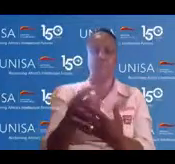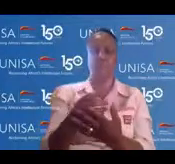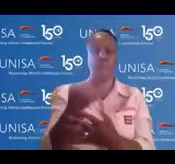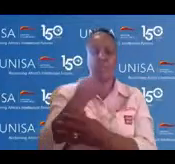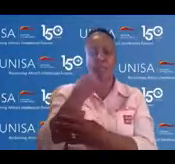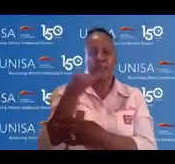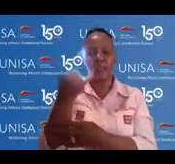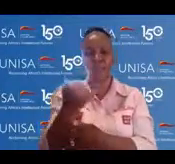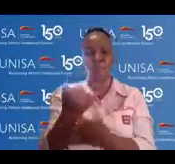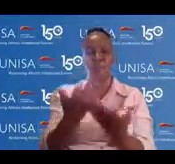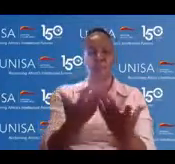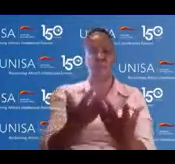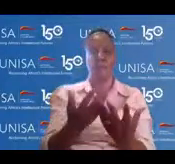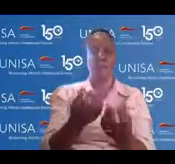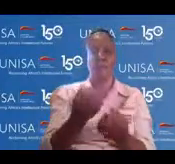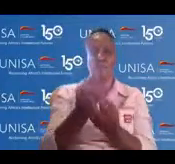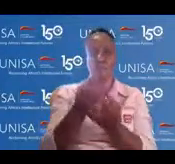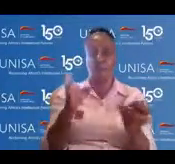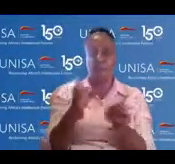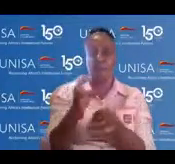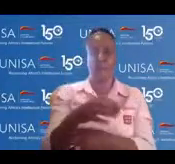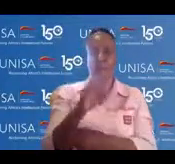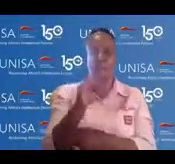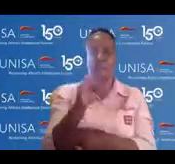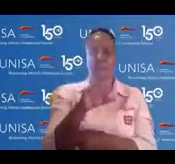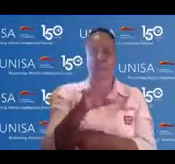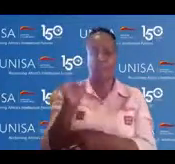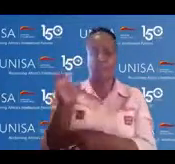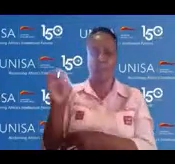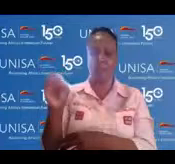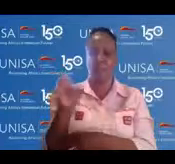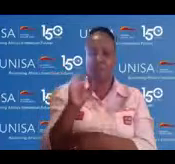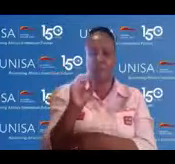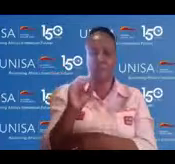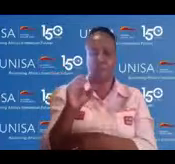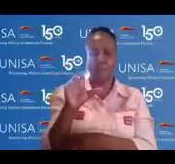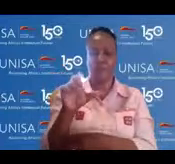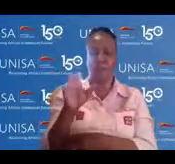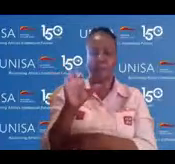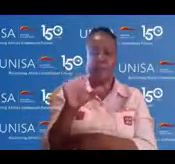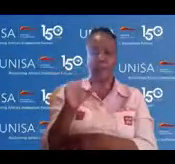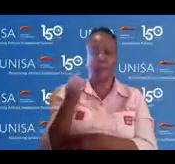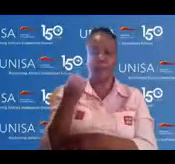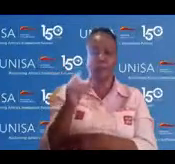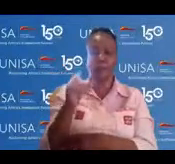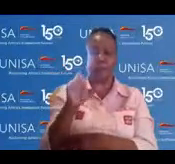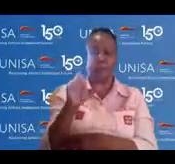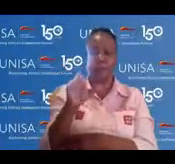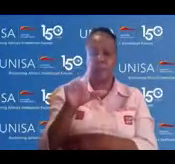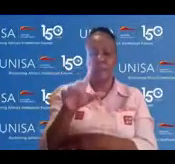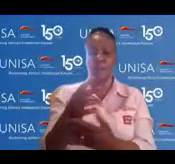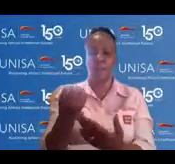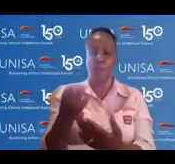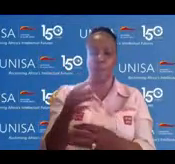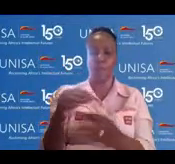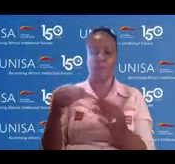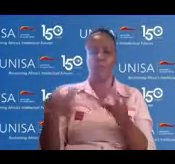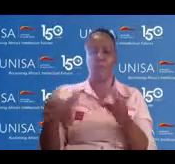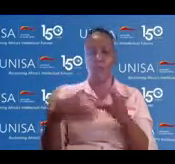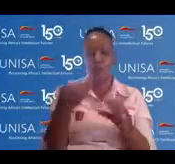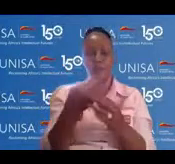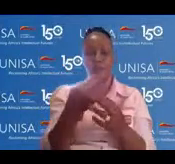completely free, 0800 07 5278, or you can email